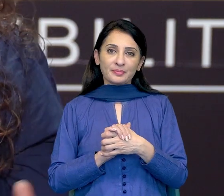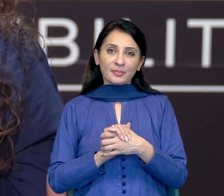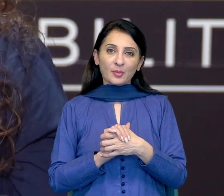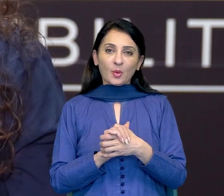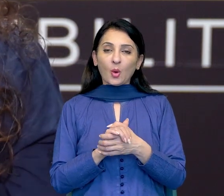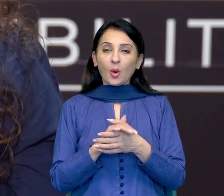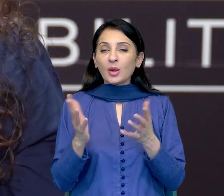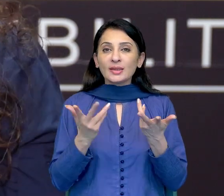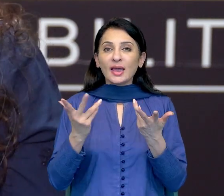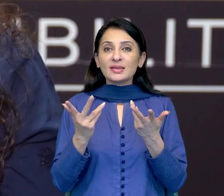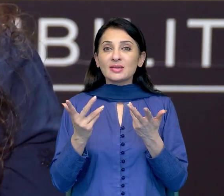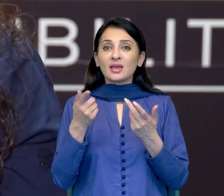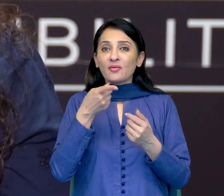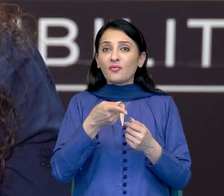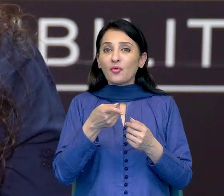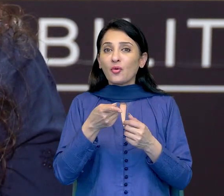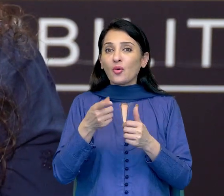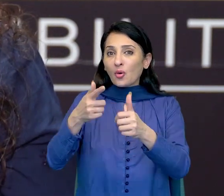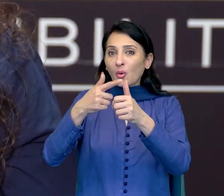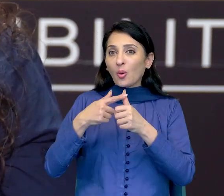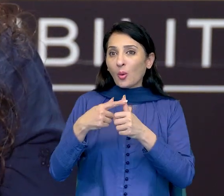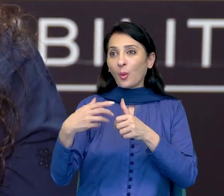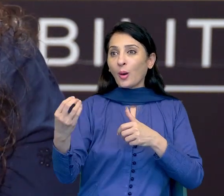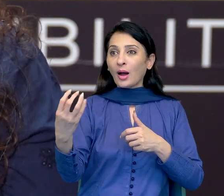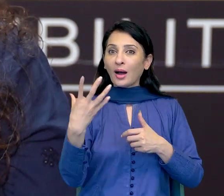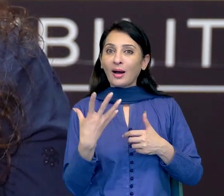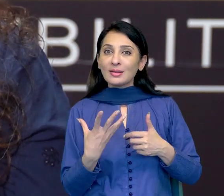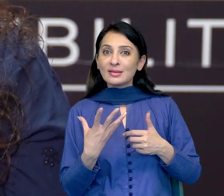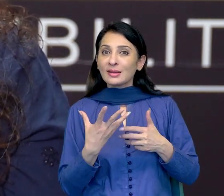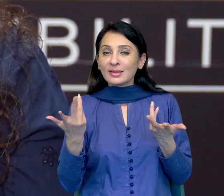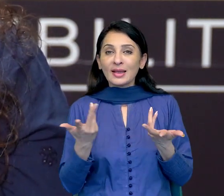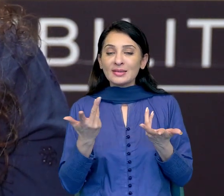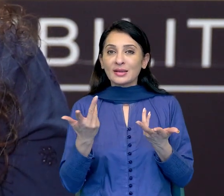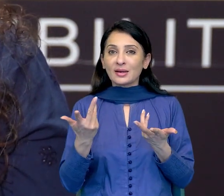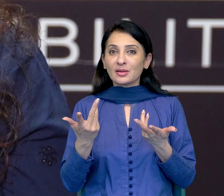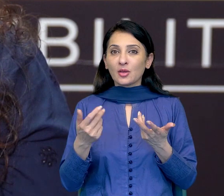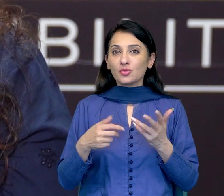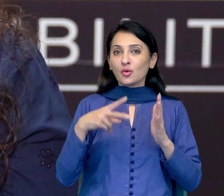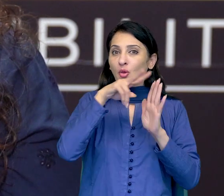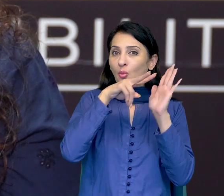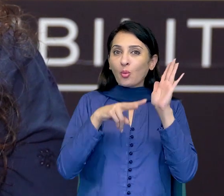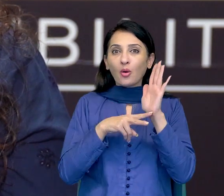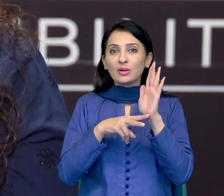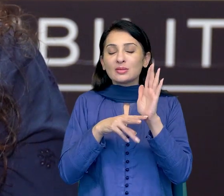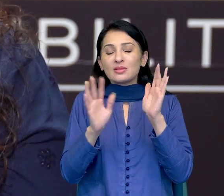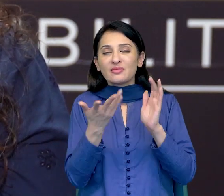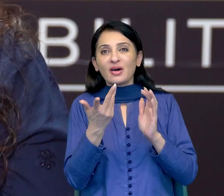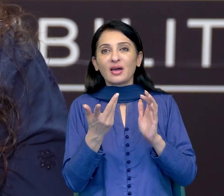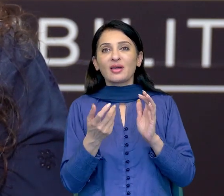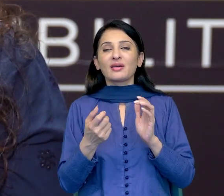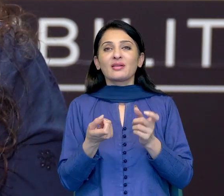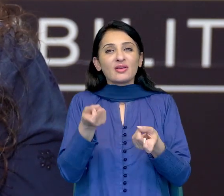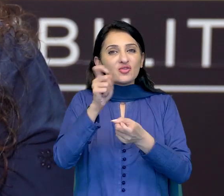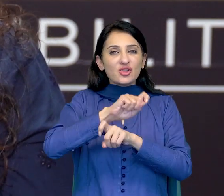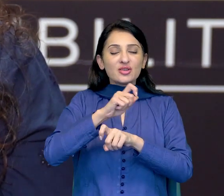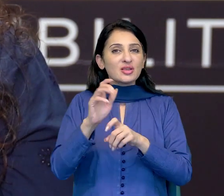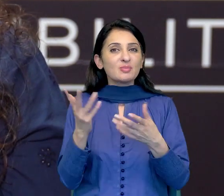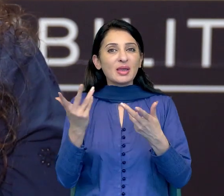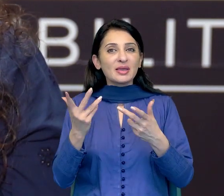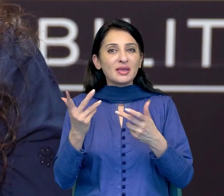how these countries are managing inside their space,